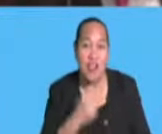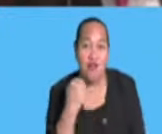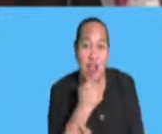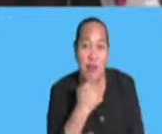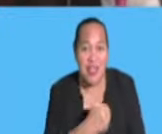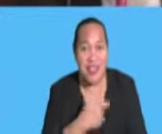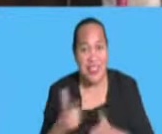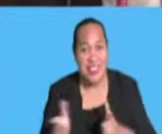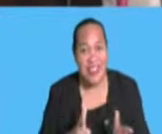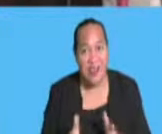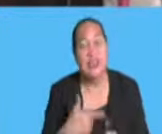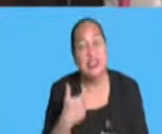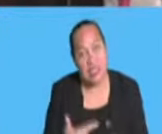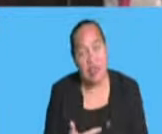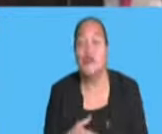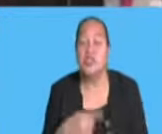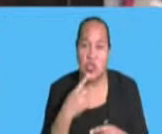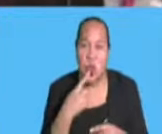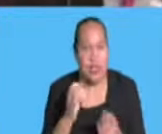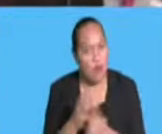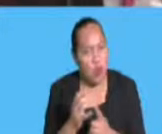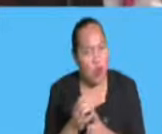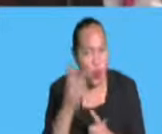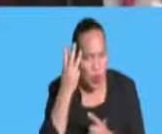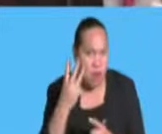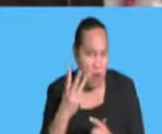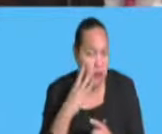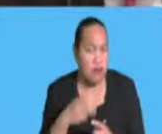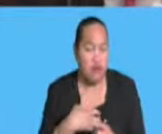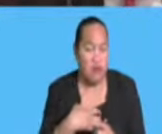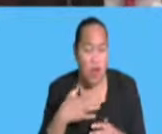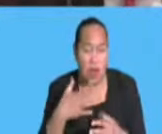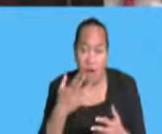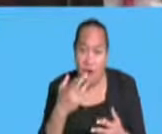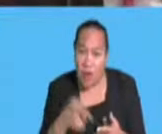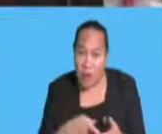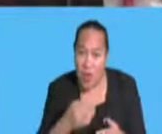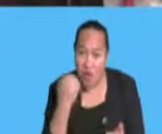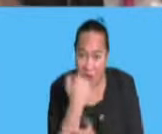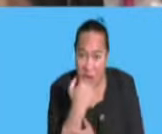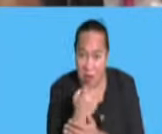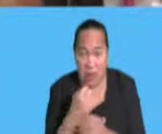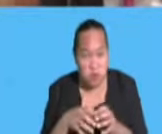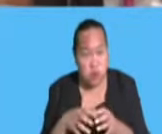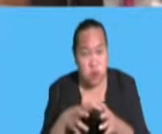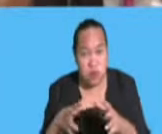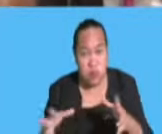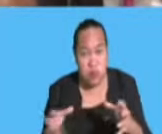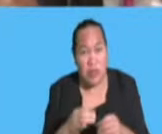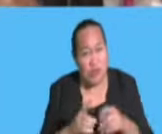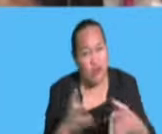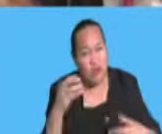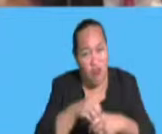Speaker said, it is important to note that sports is greatly expanding its role in providing professional play pathways in a range of